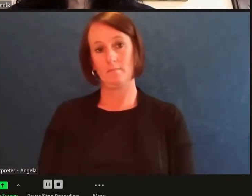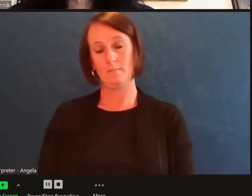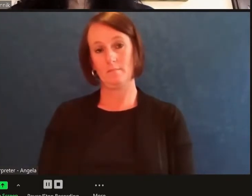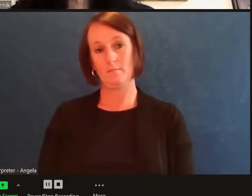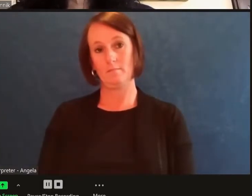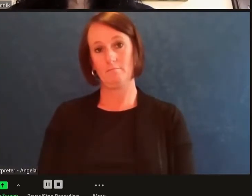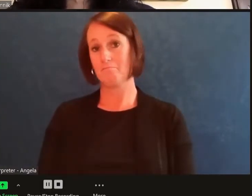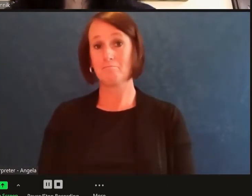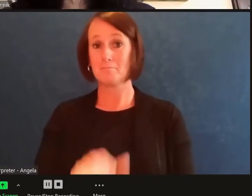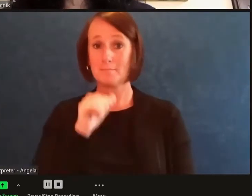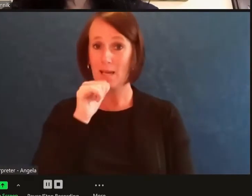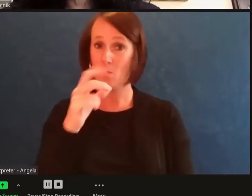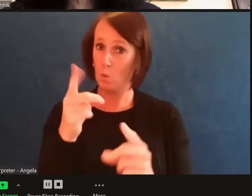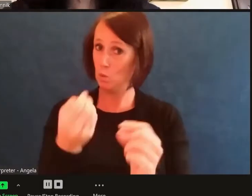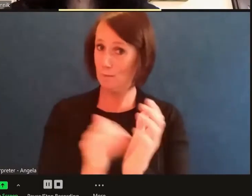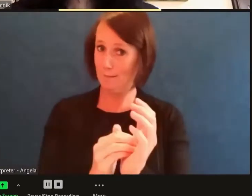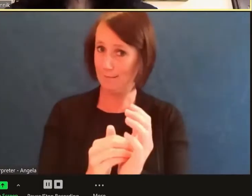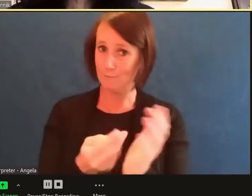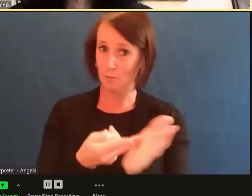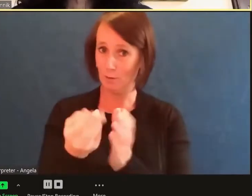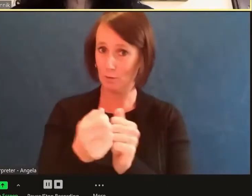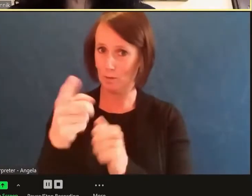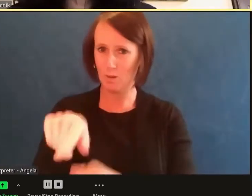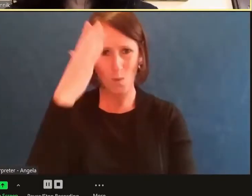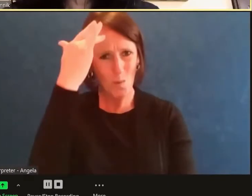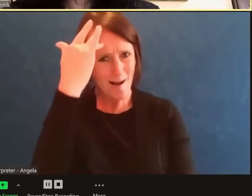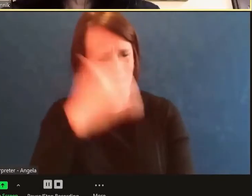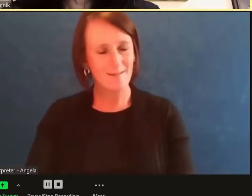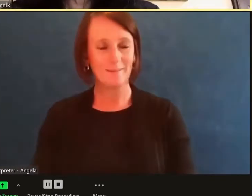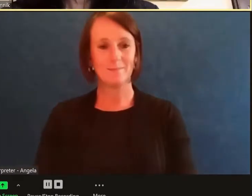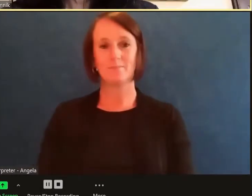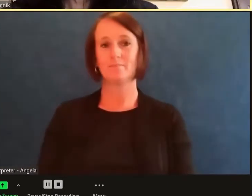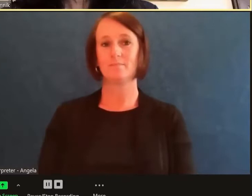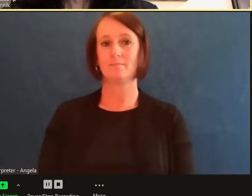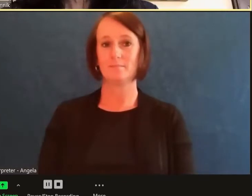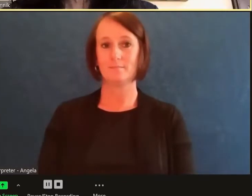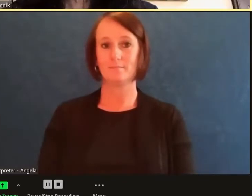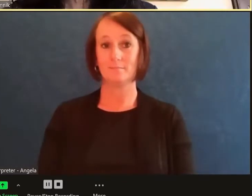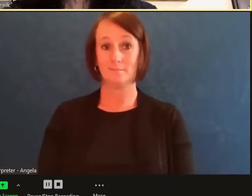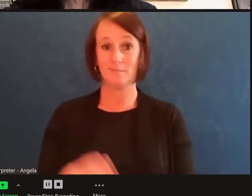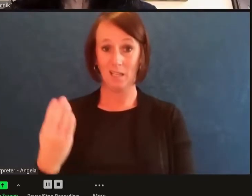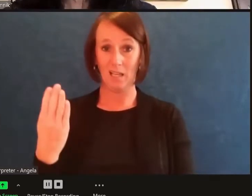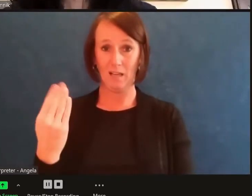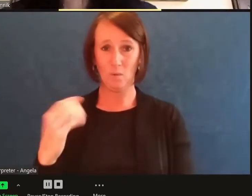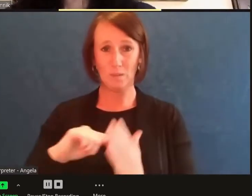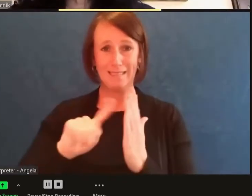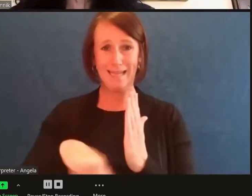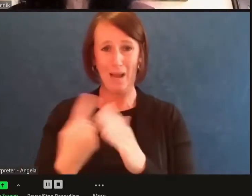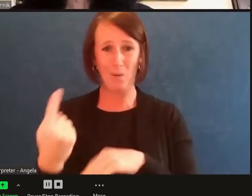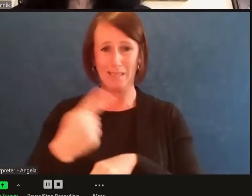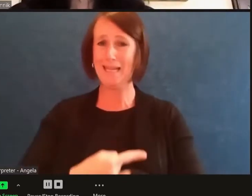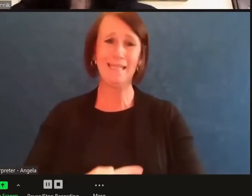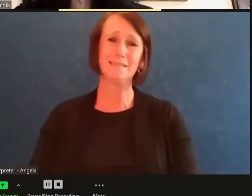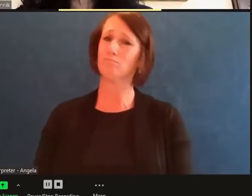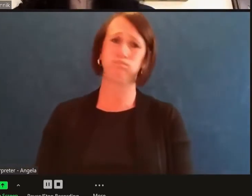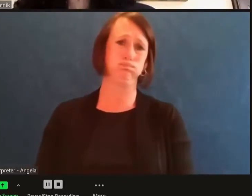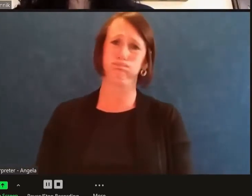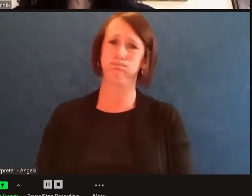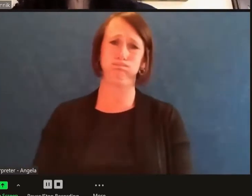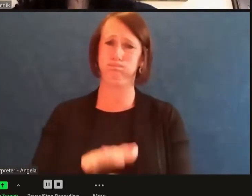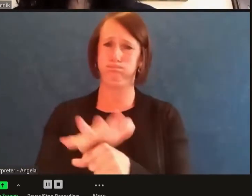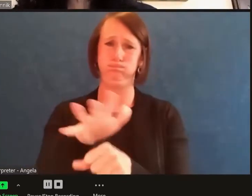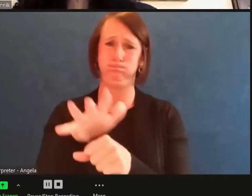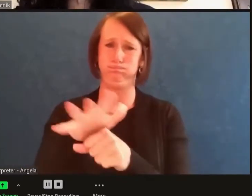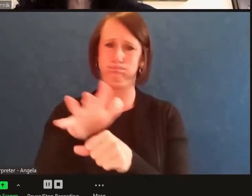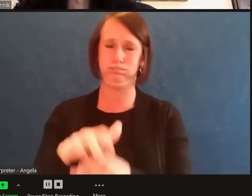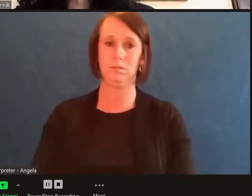repeat. Why do you say that? 14-hour days, nonstop. No, okay. Fair enough. And because